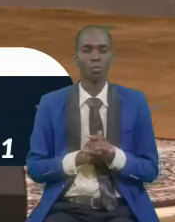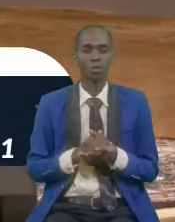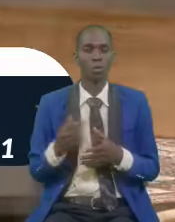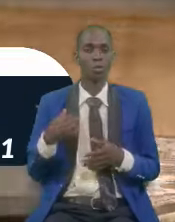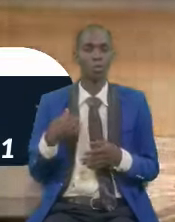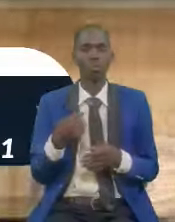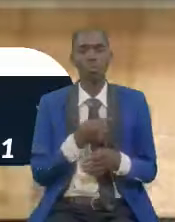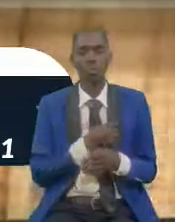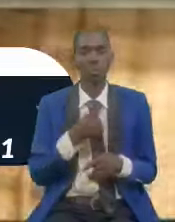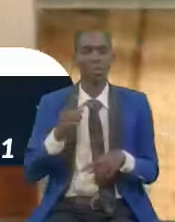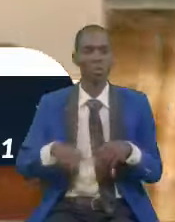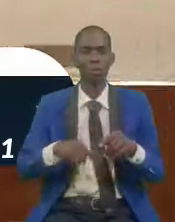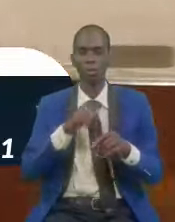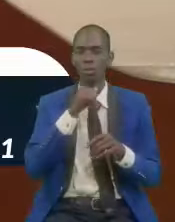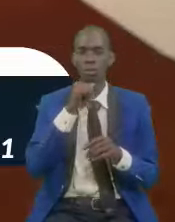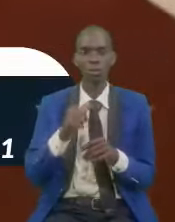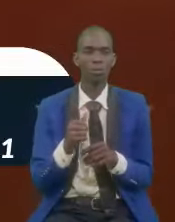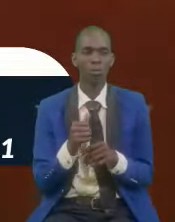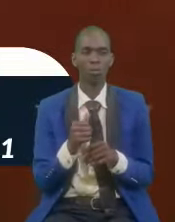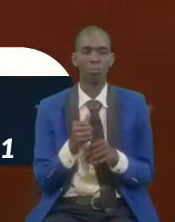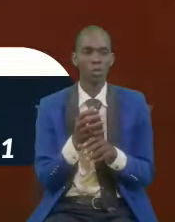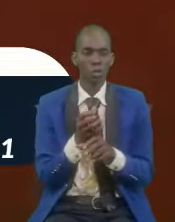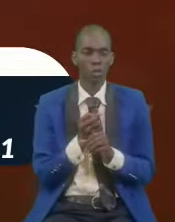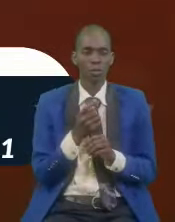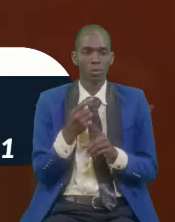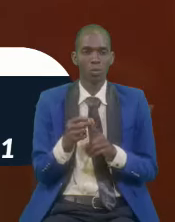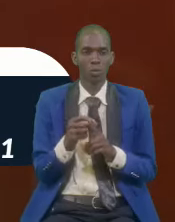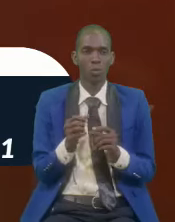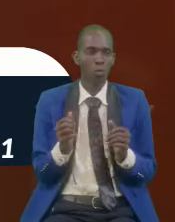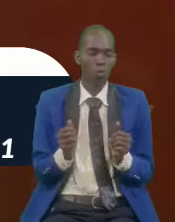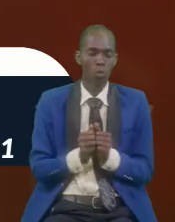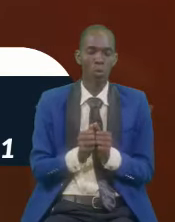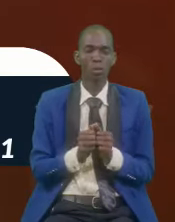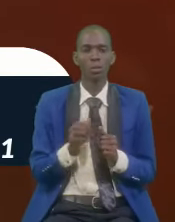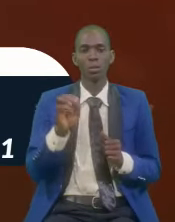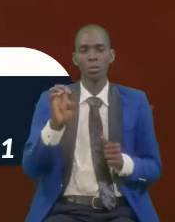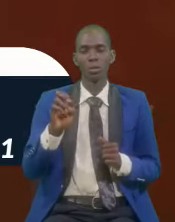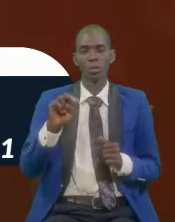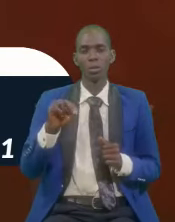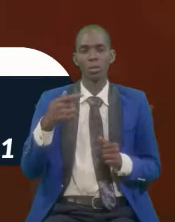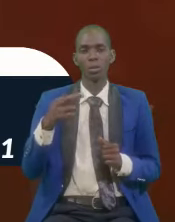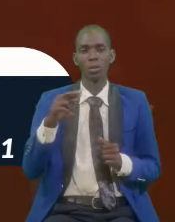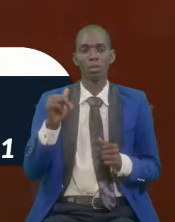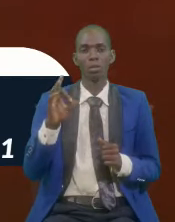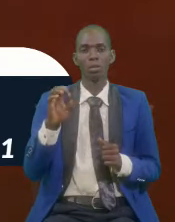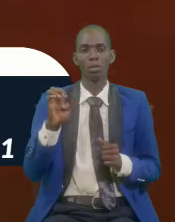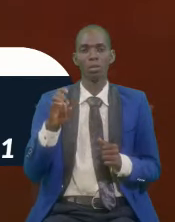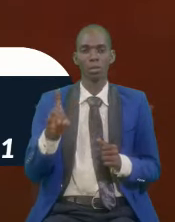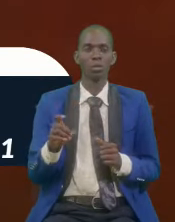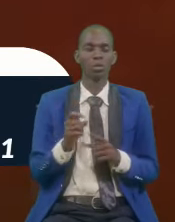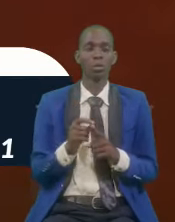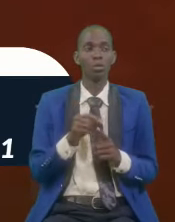receive the word with pride, with a kind of elevated